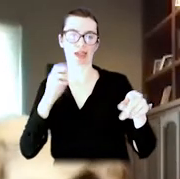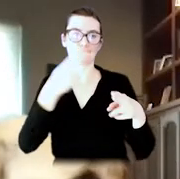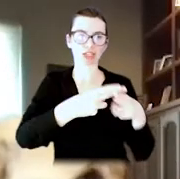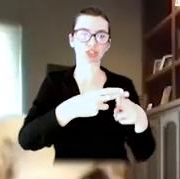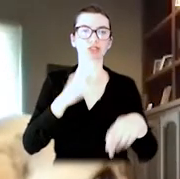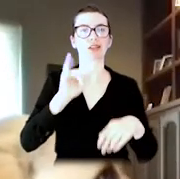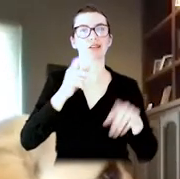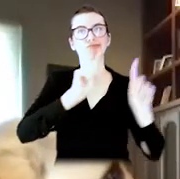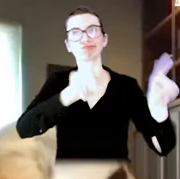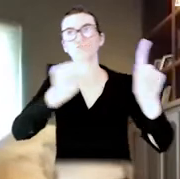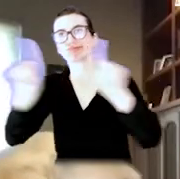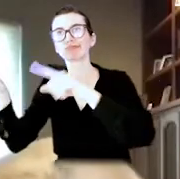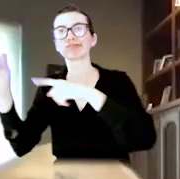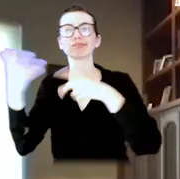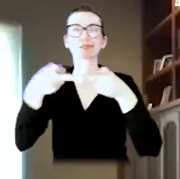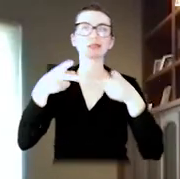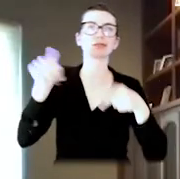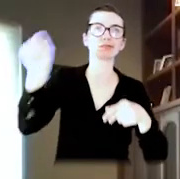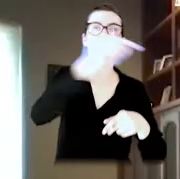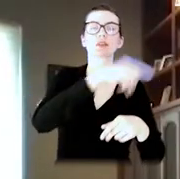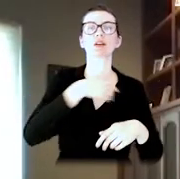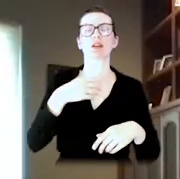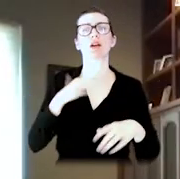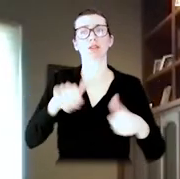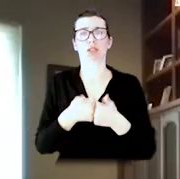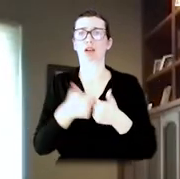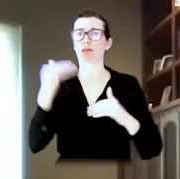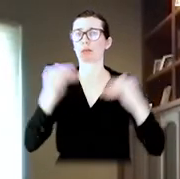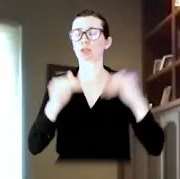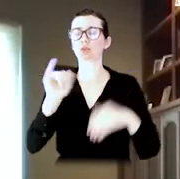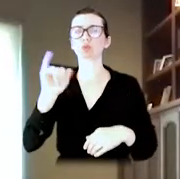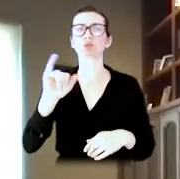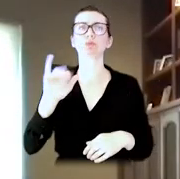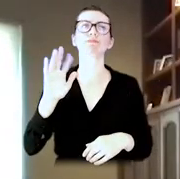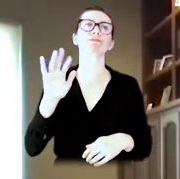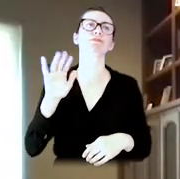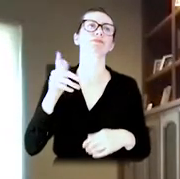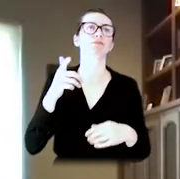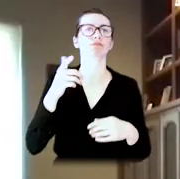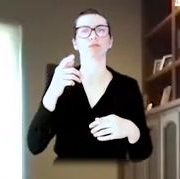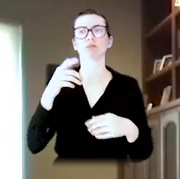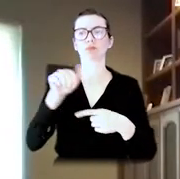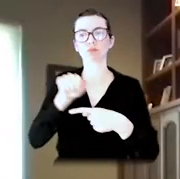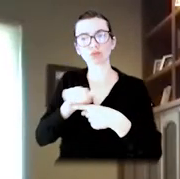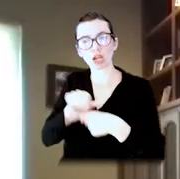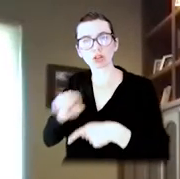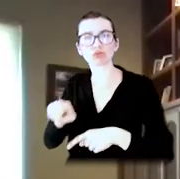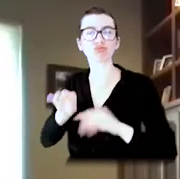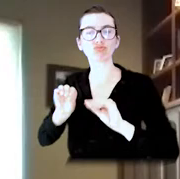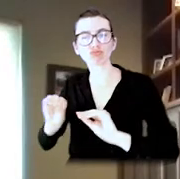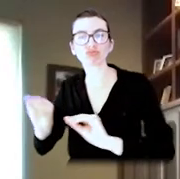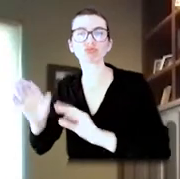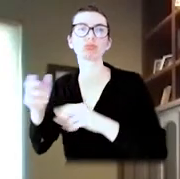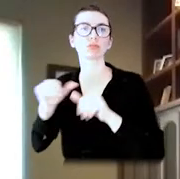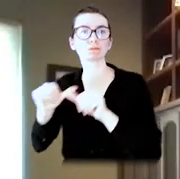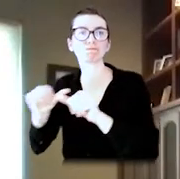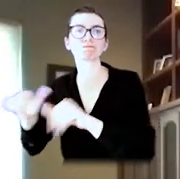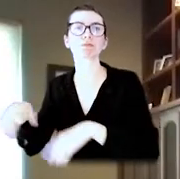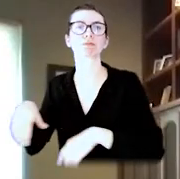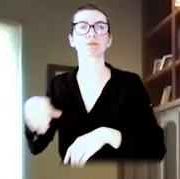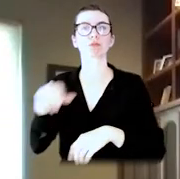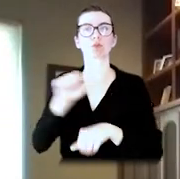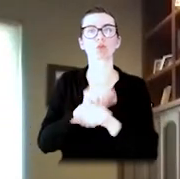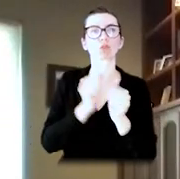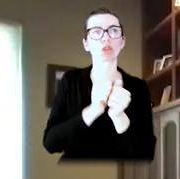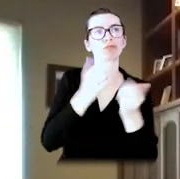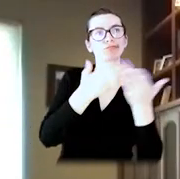facilities and whatnot. It's also a challenging balance with, training her and continuing to train her and working in public